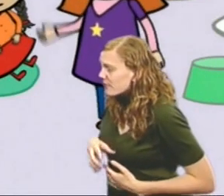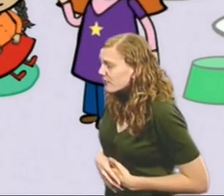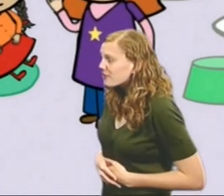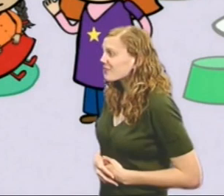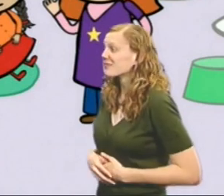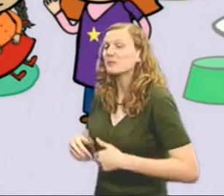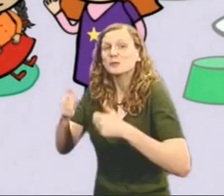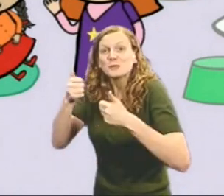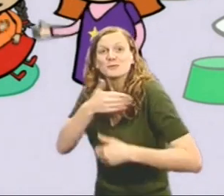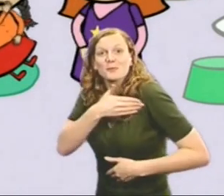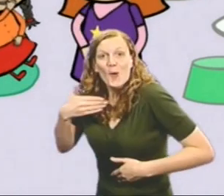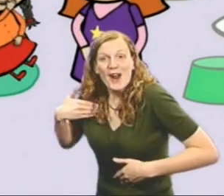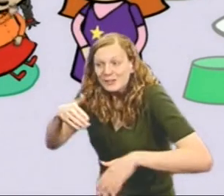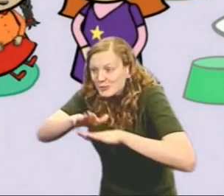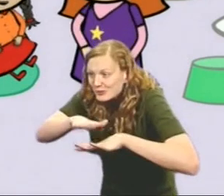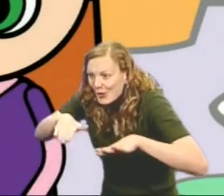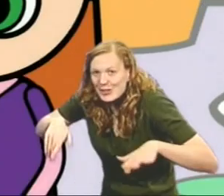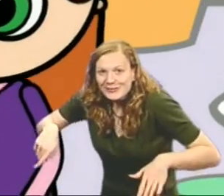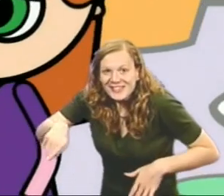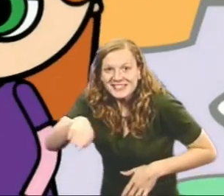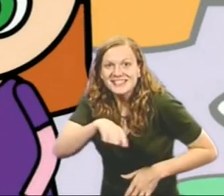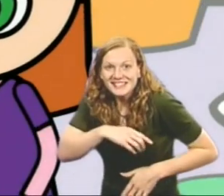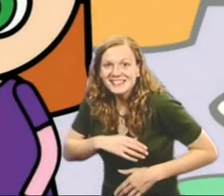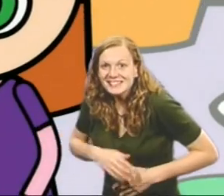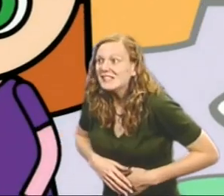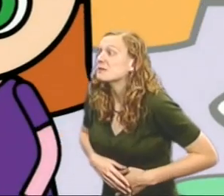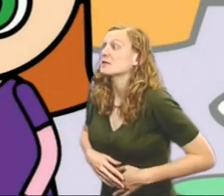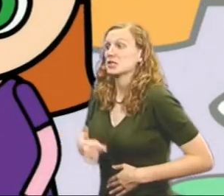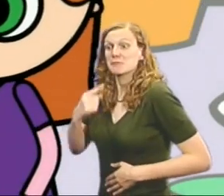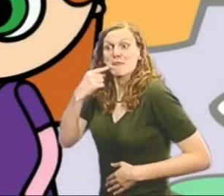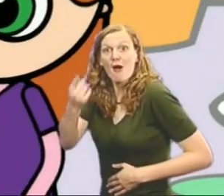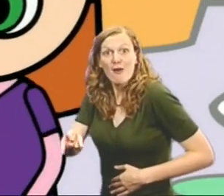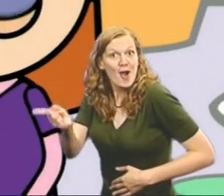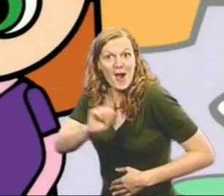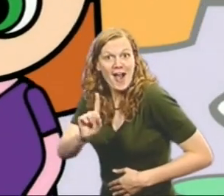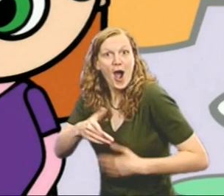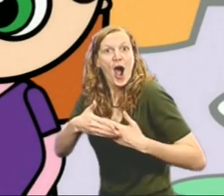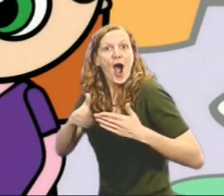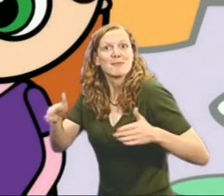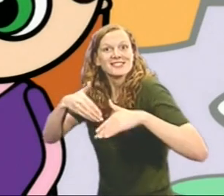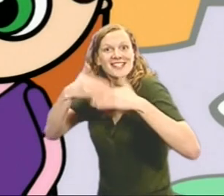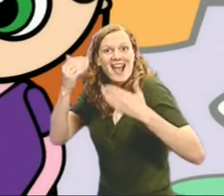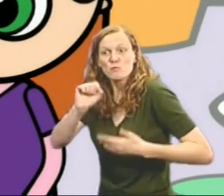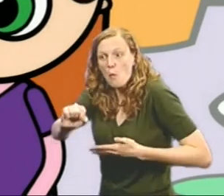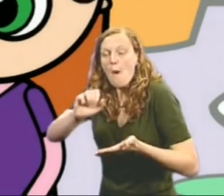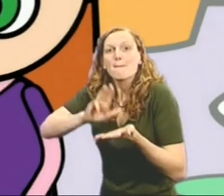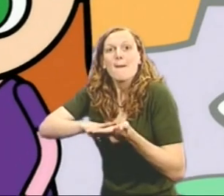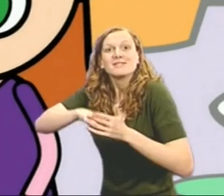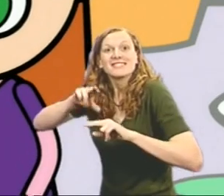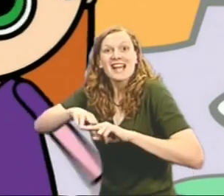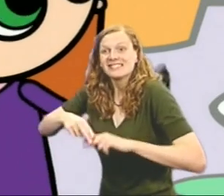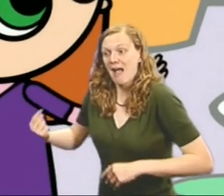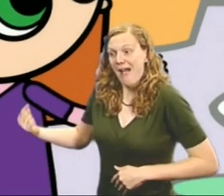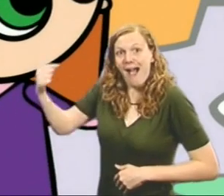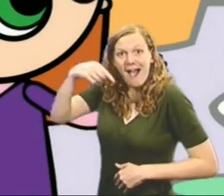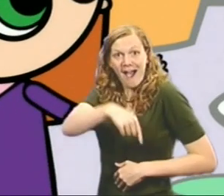Good morning, children. Good morning, Faith. Children, tomorrow is open day and your parents are invited to come and